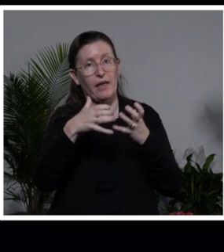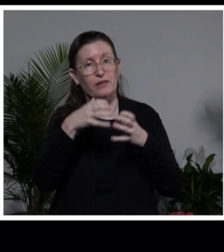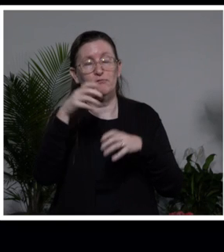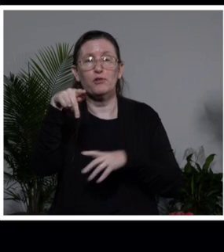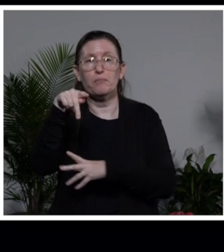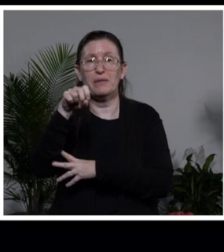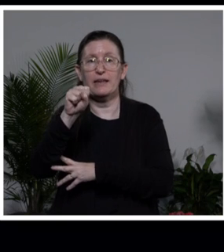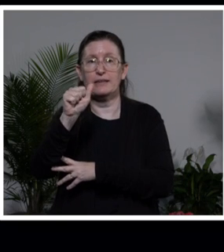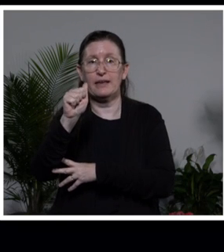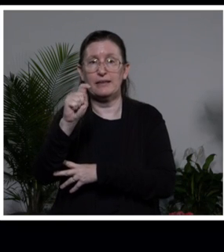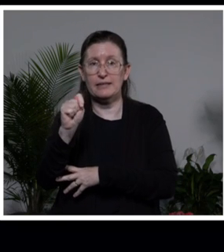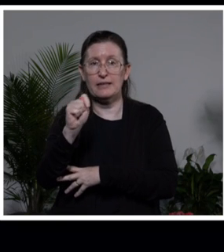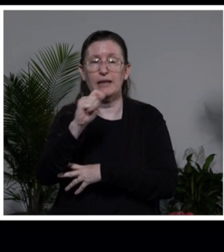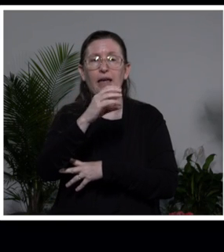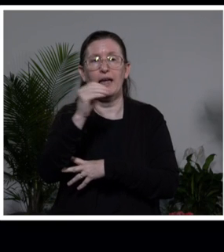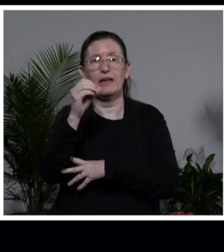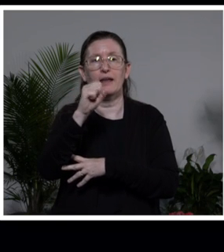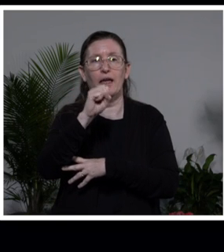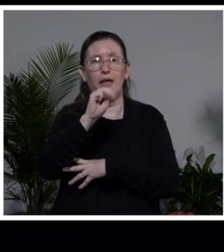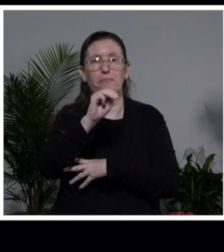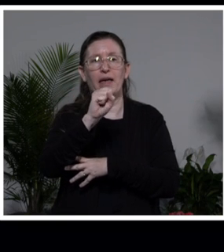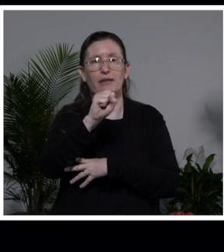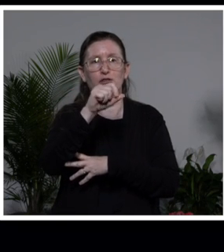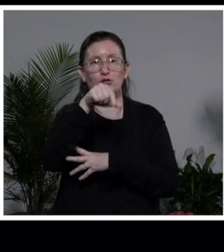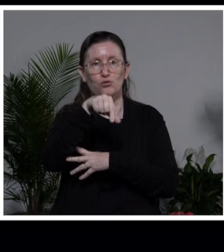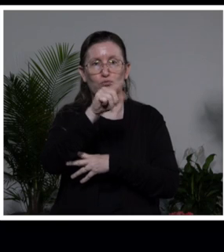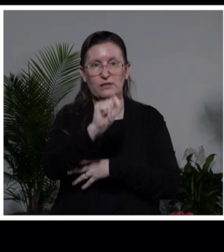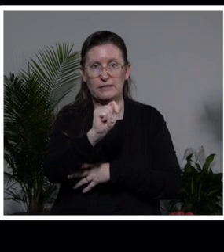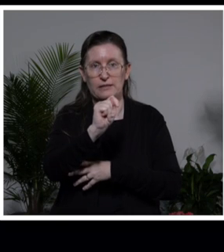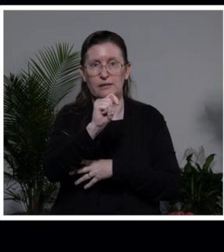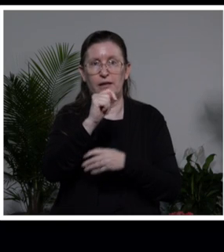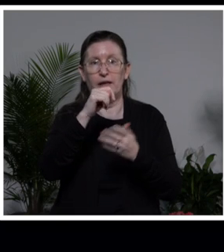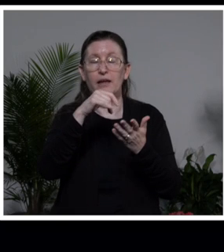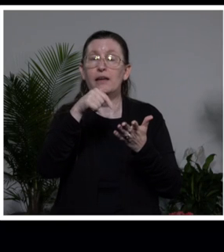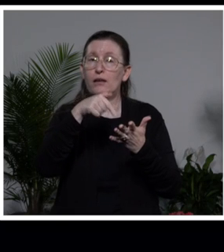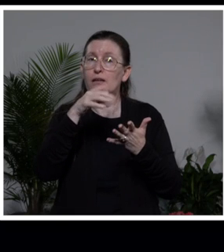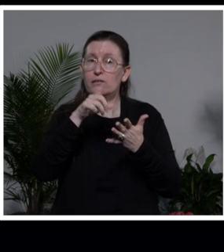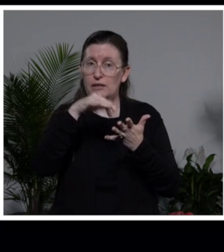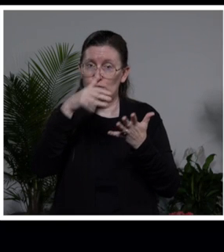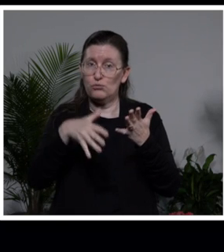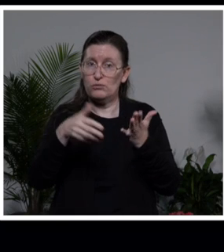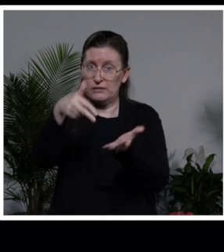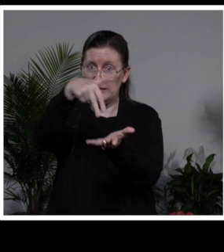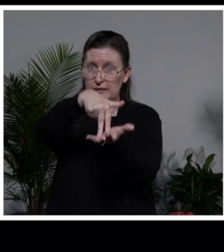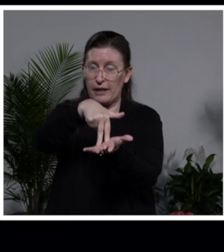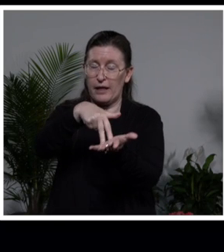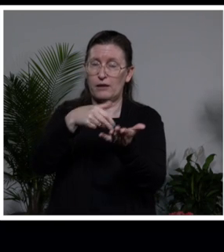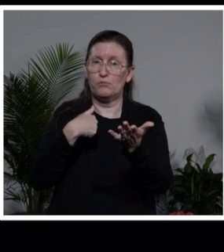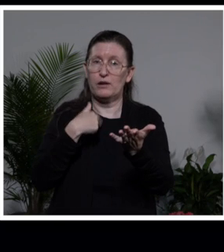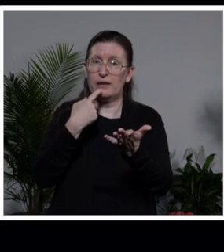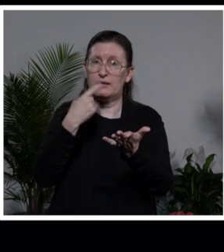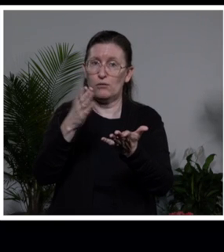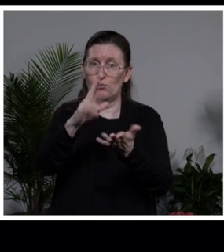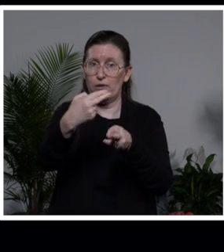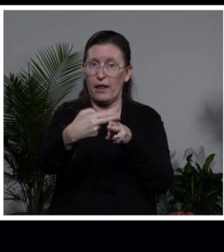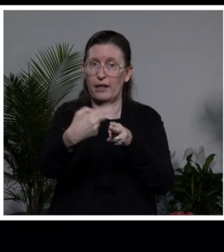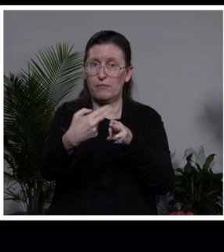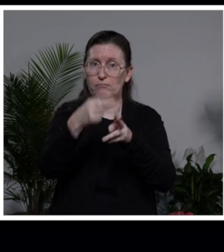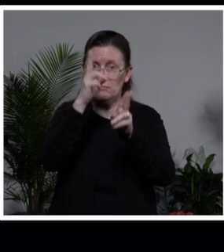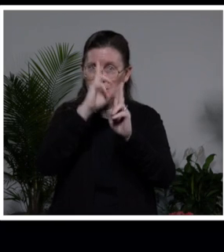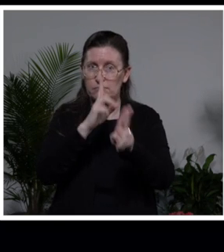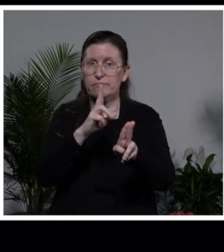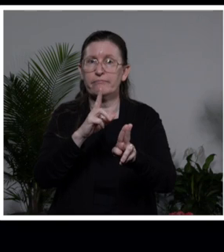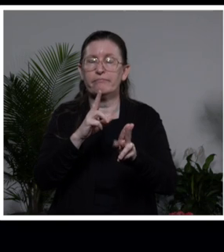the PSAT and MSQT. I would like the following students to stand as I call their names and honor